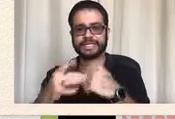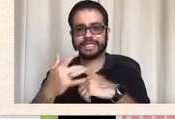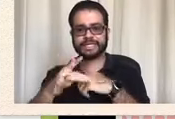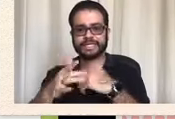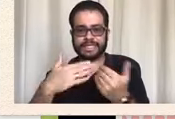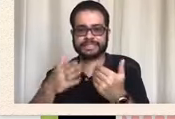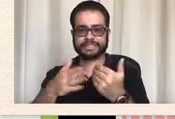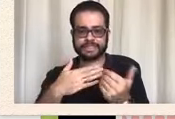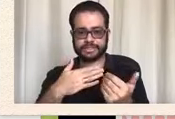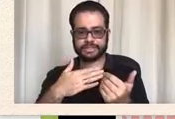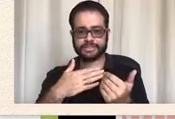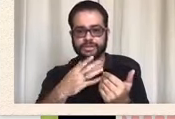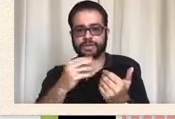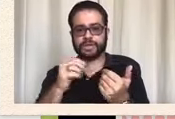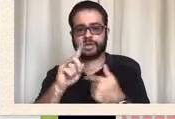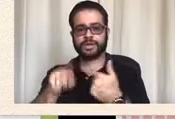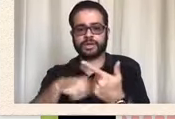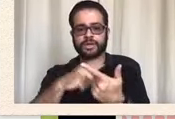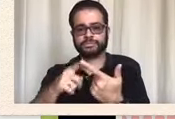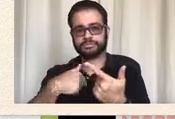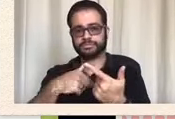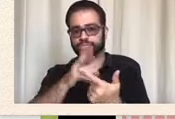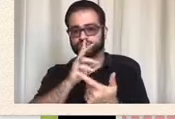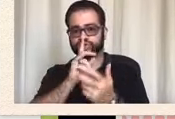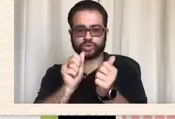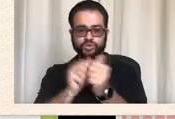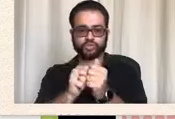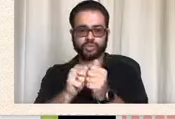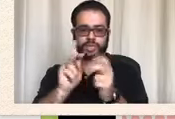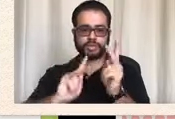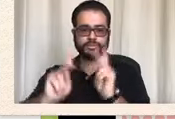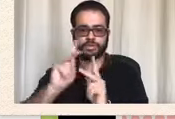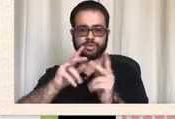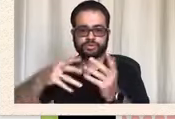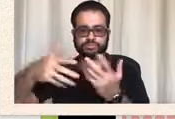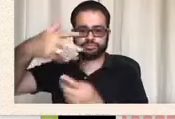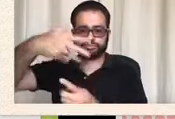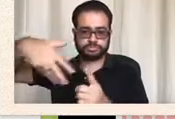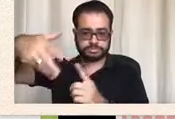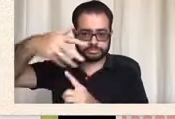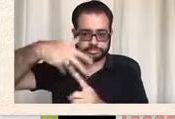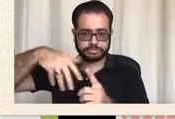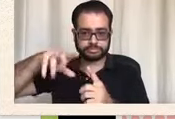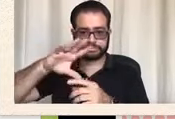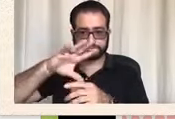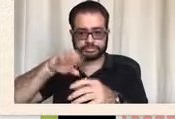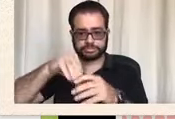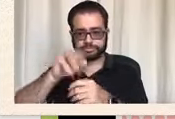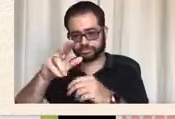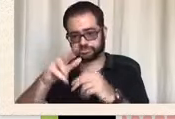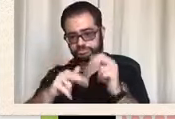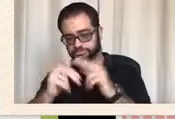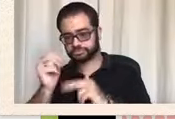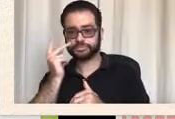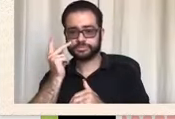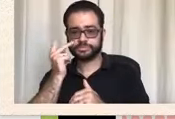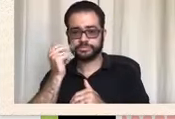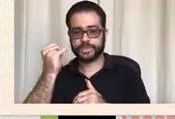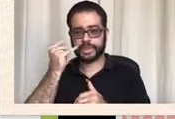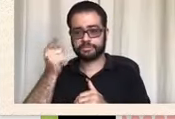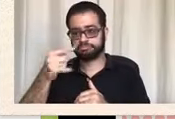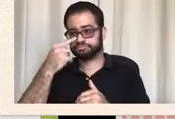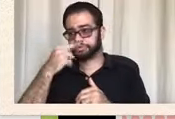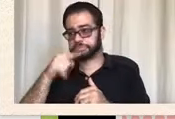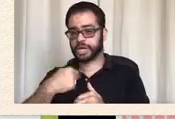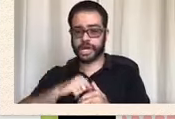people around there in those buildings to see if they would mind us meeting there.